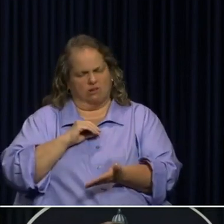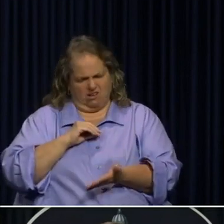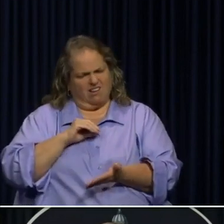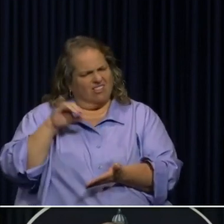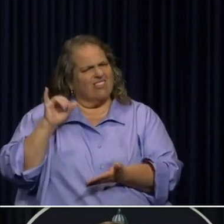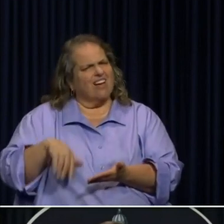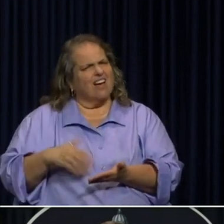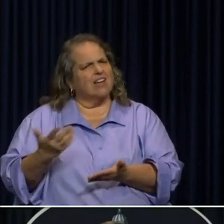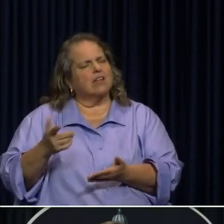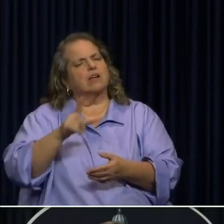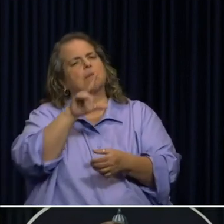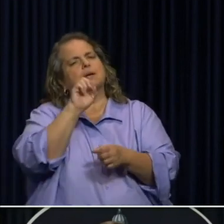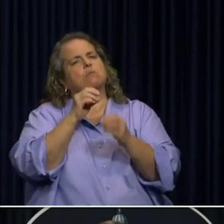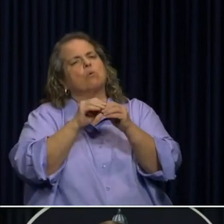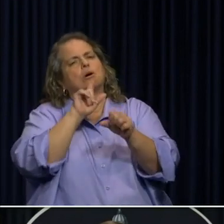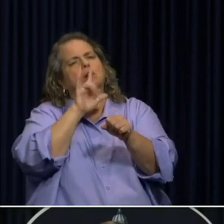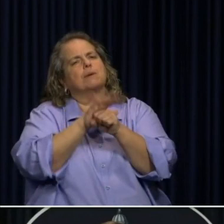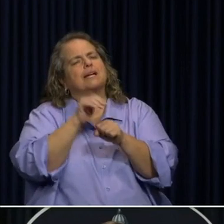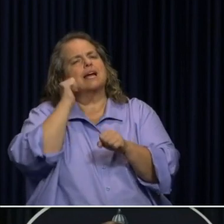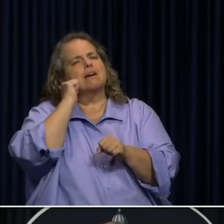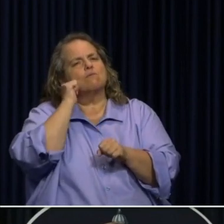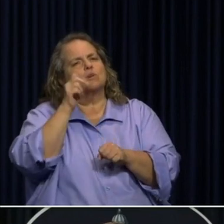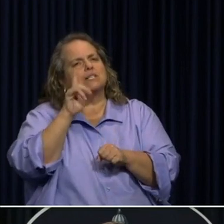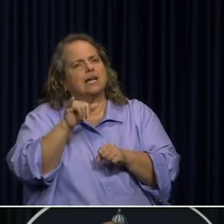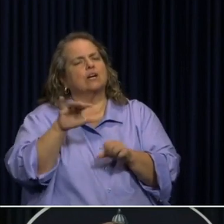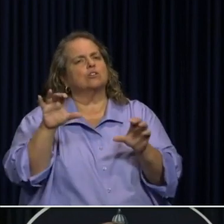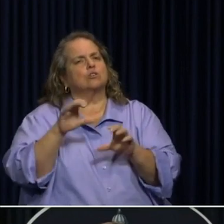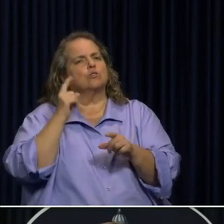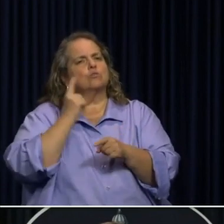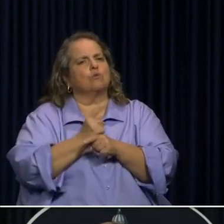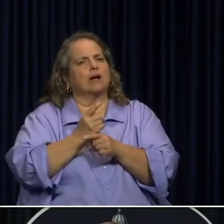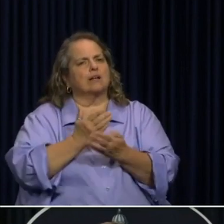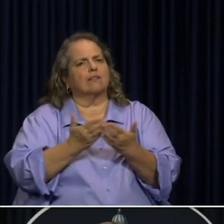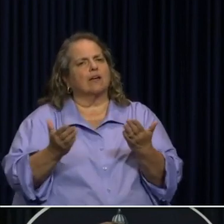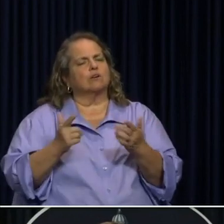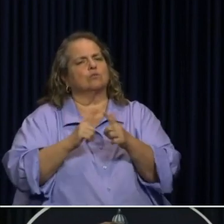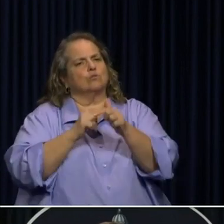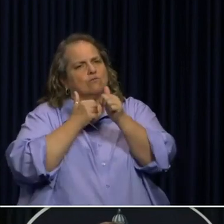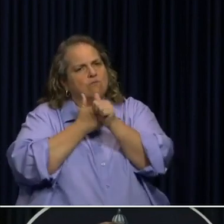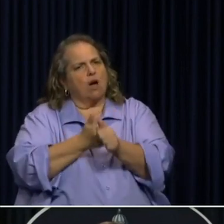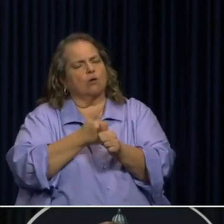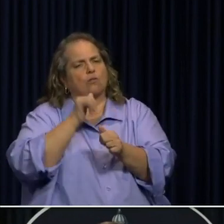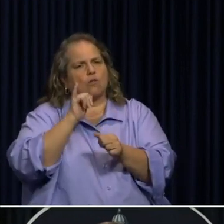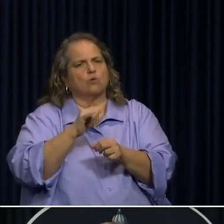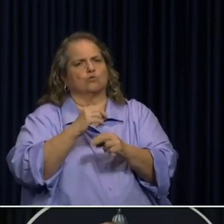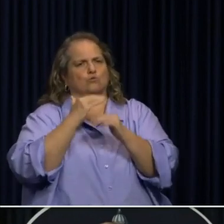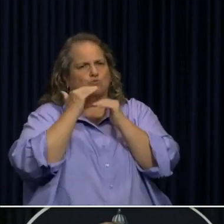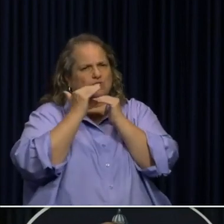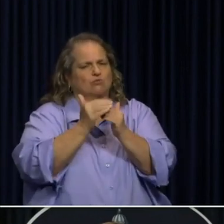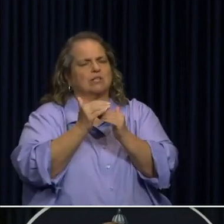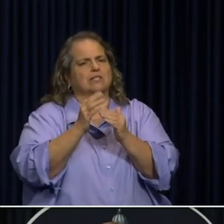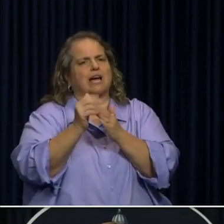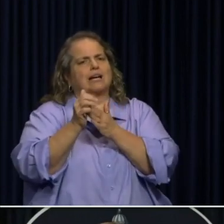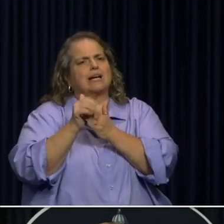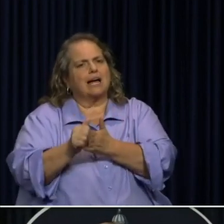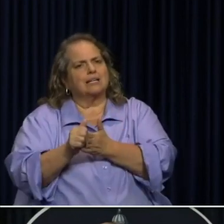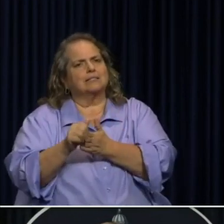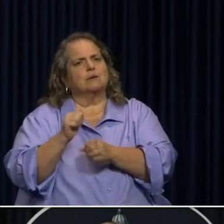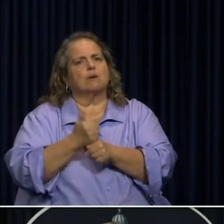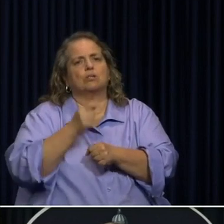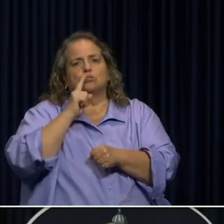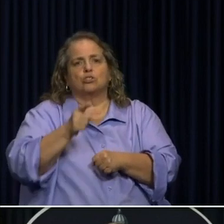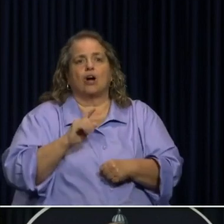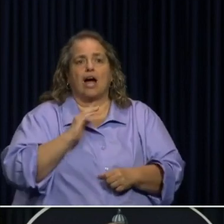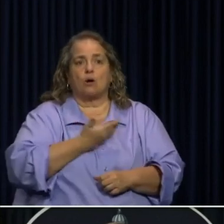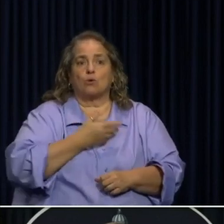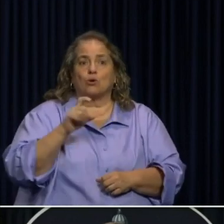committed every day to doing the right thing and following those restrictions and that guidance. Let's make sure that our need